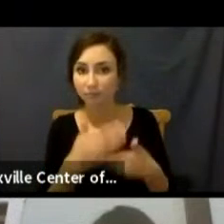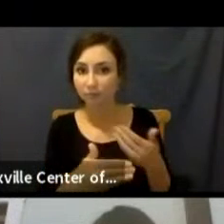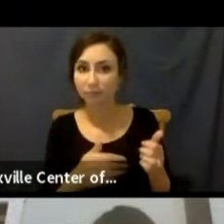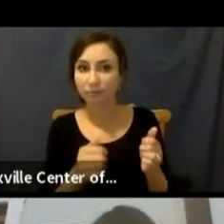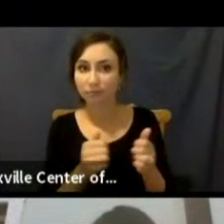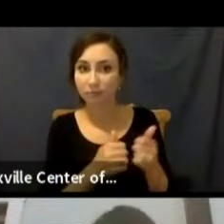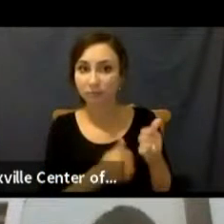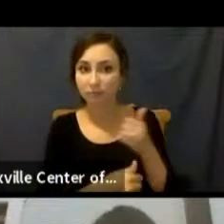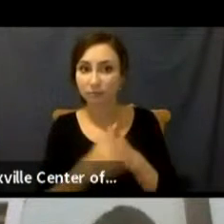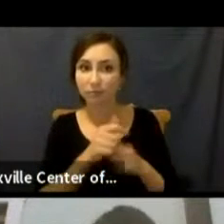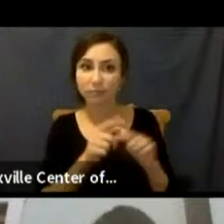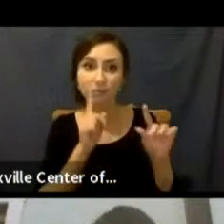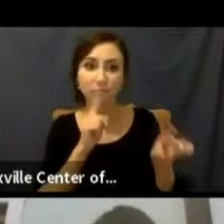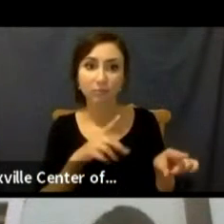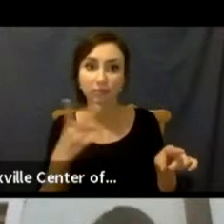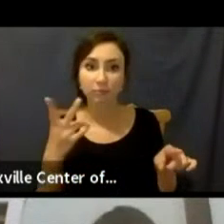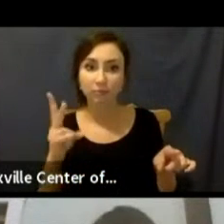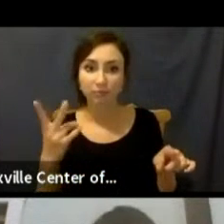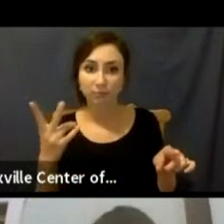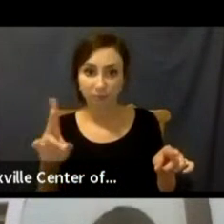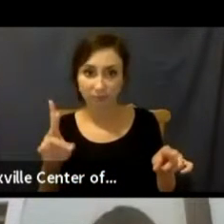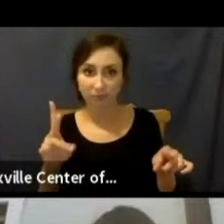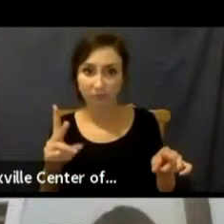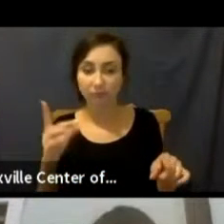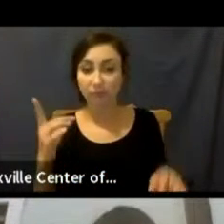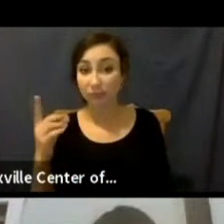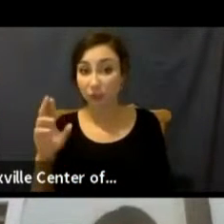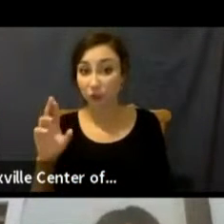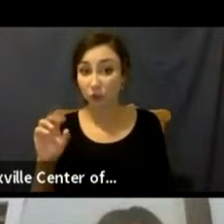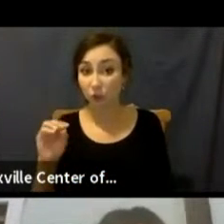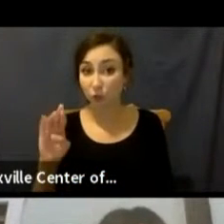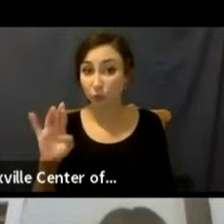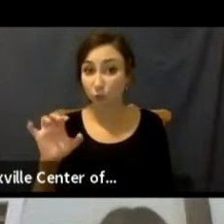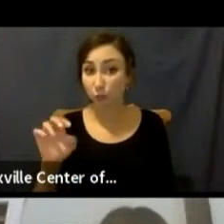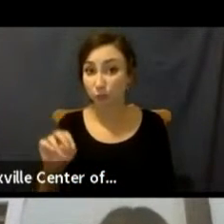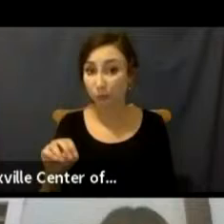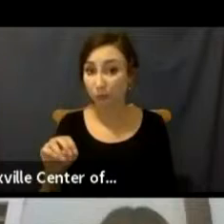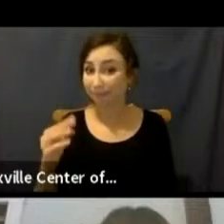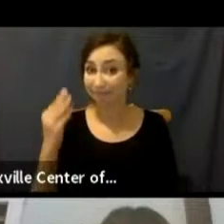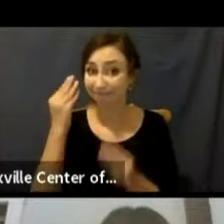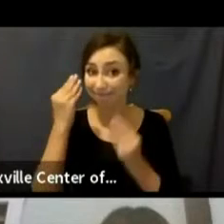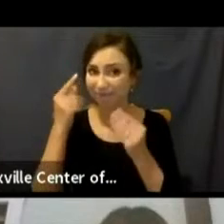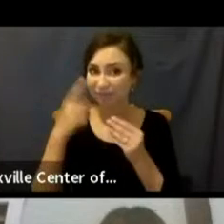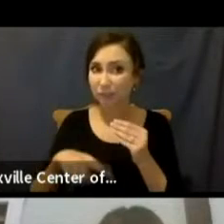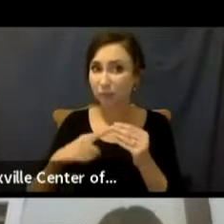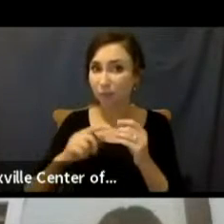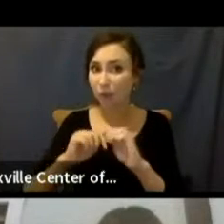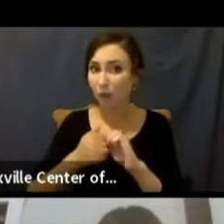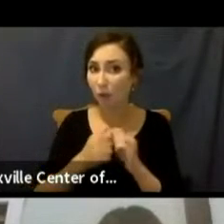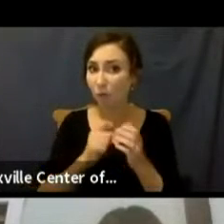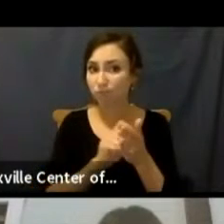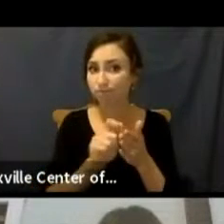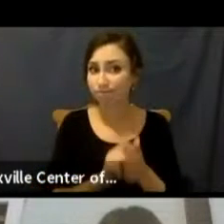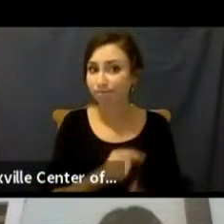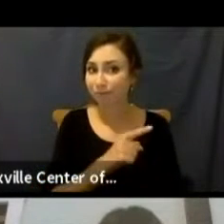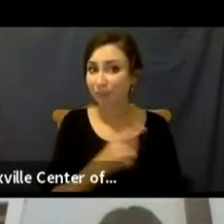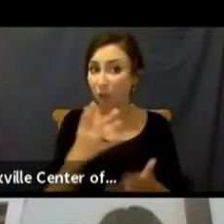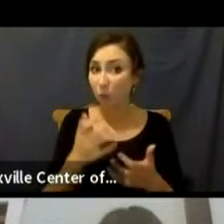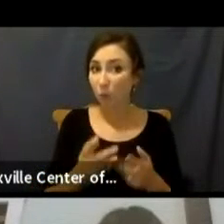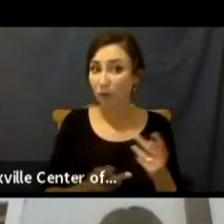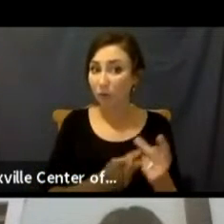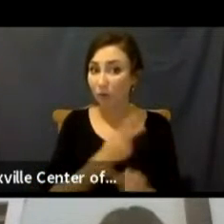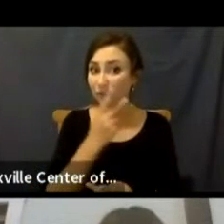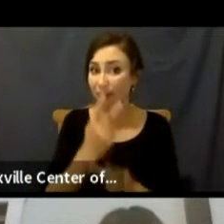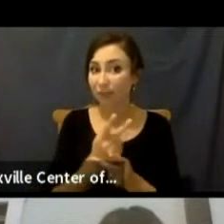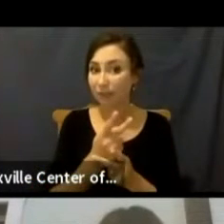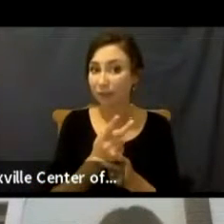Order 17. Dr. O'Brien, thoughts on how you would craft this? You want to keep the whereases the same